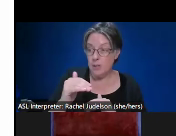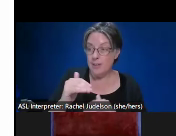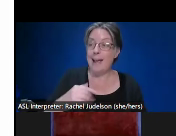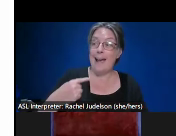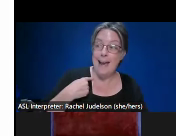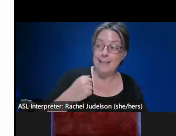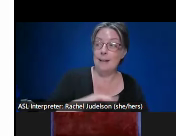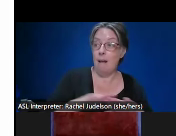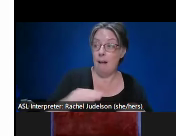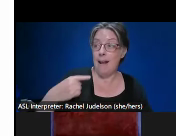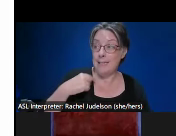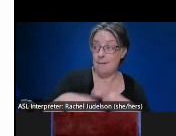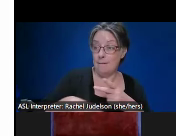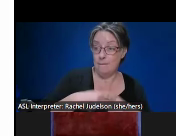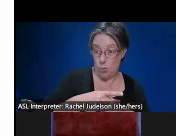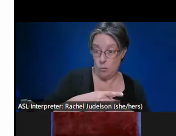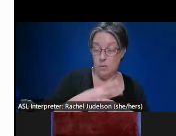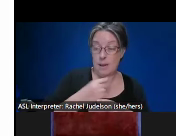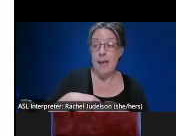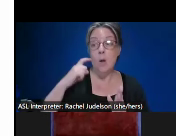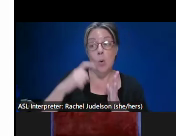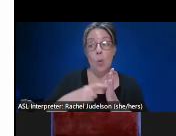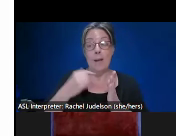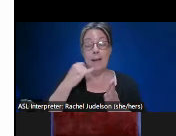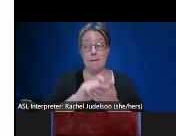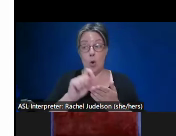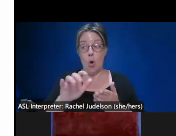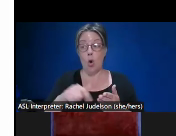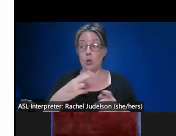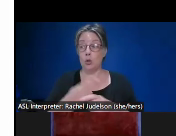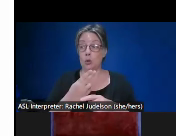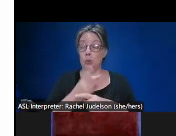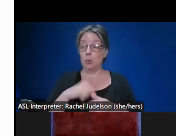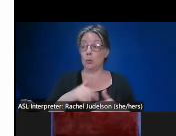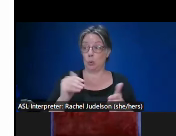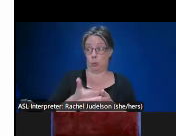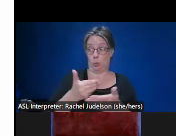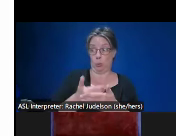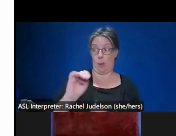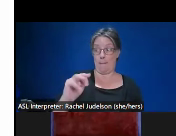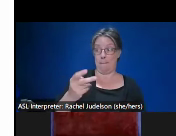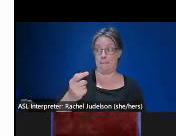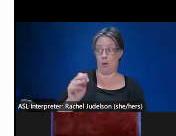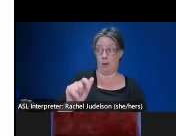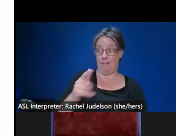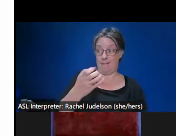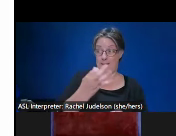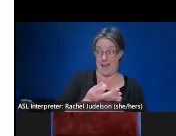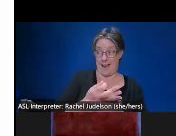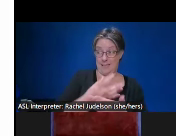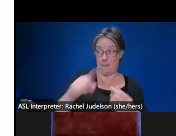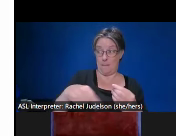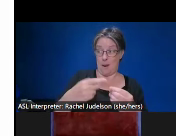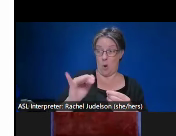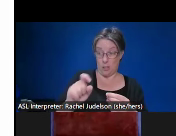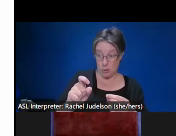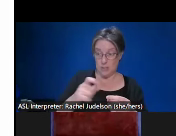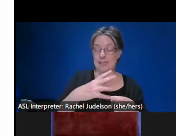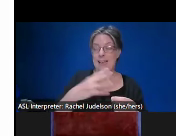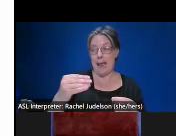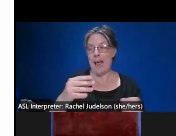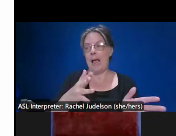mentioned, and to note if the author is introducing novel empirical facts about auxiliaries and how their work builds on past literature, including